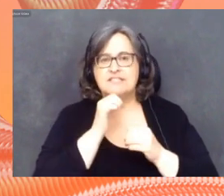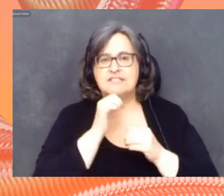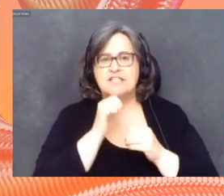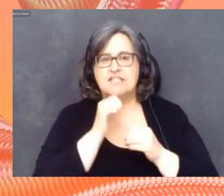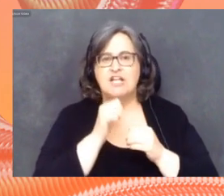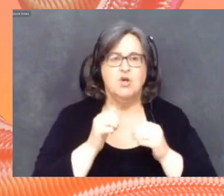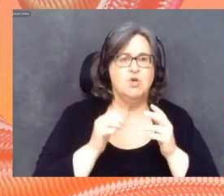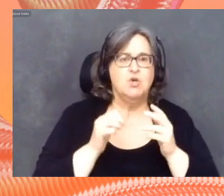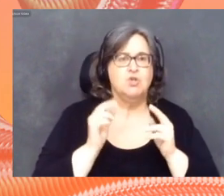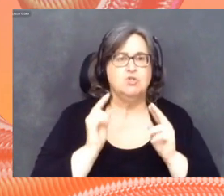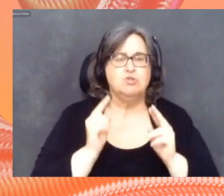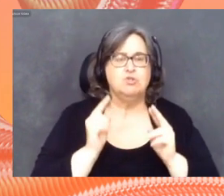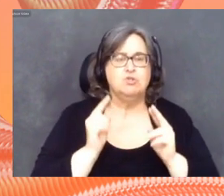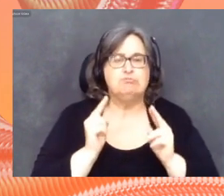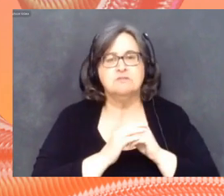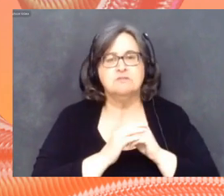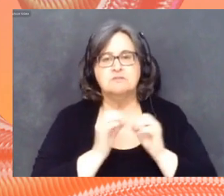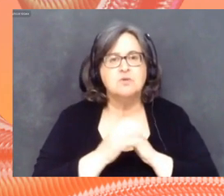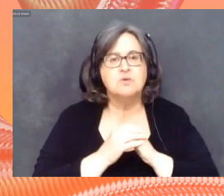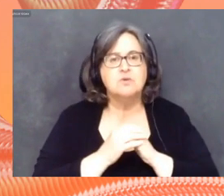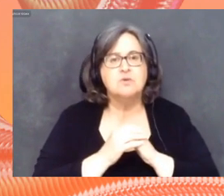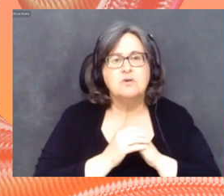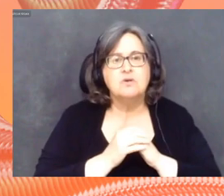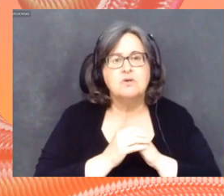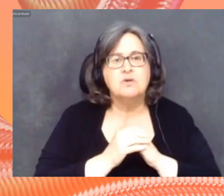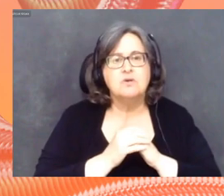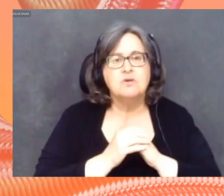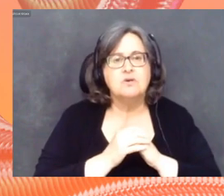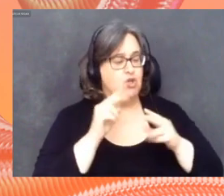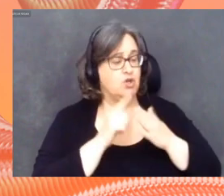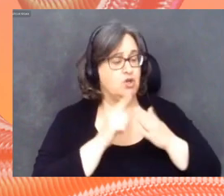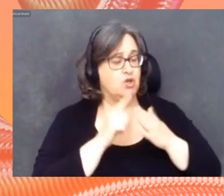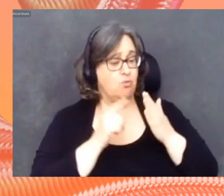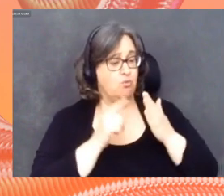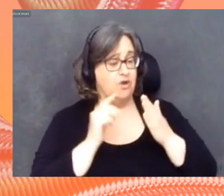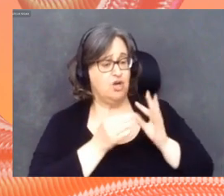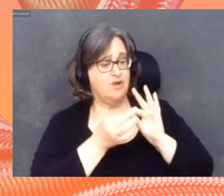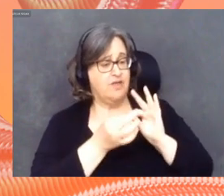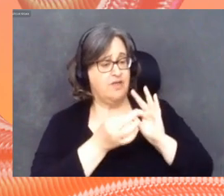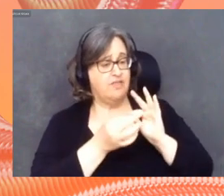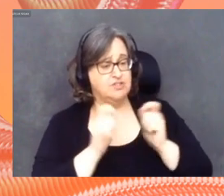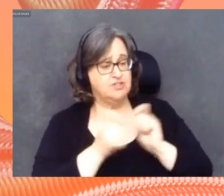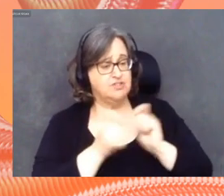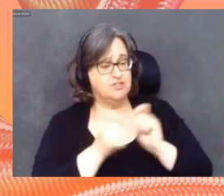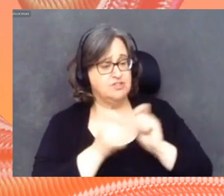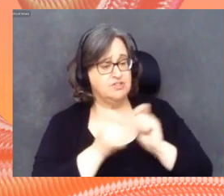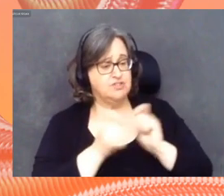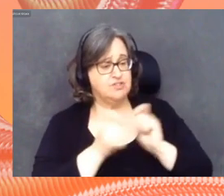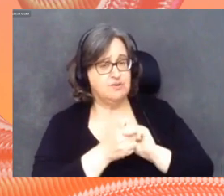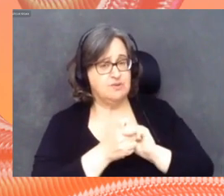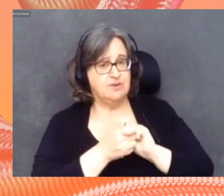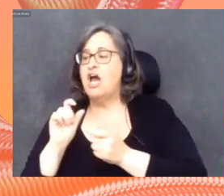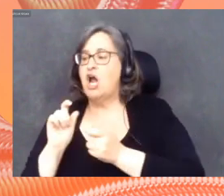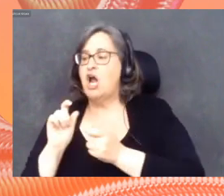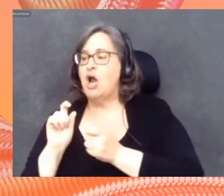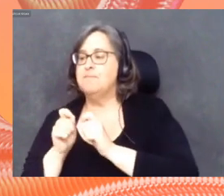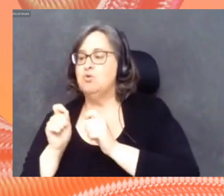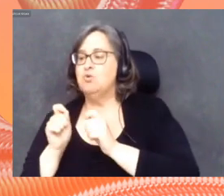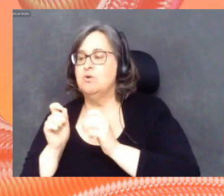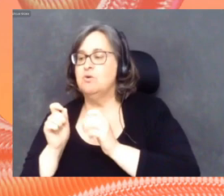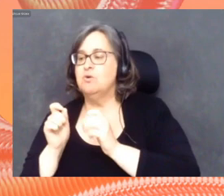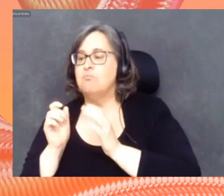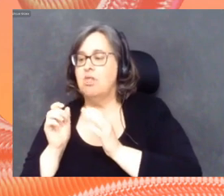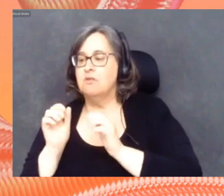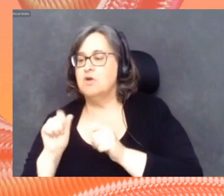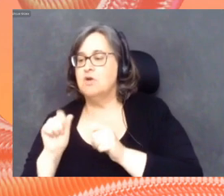looking at and looking at like, what is our relationship to change? And I'm a mutable sign, right? And so I've